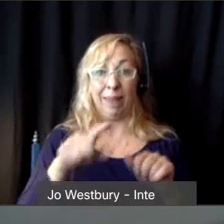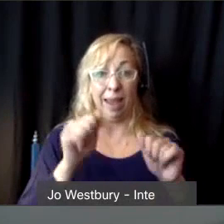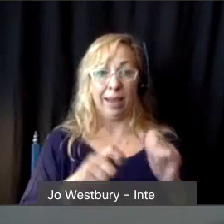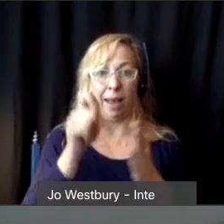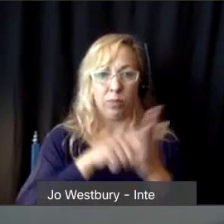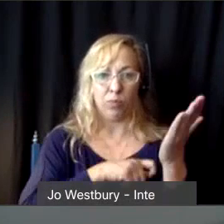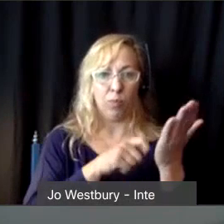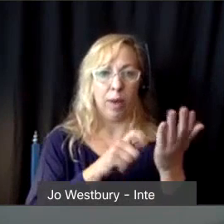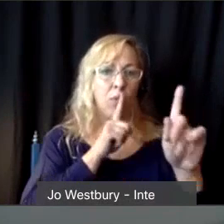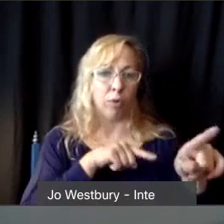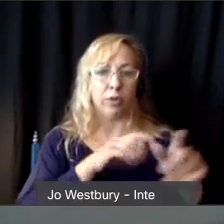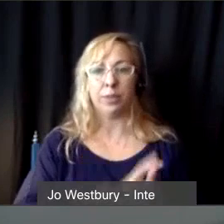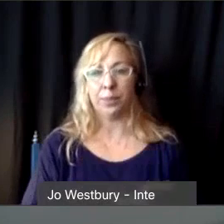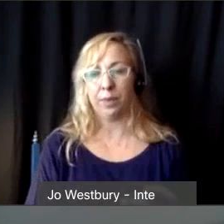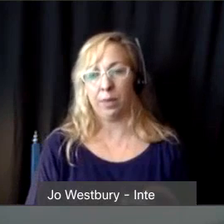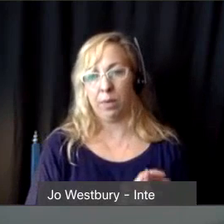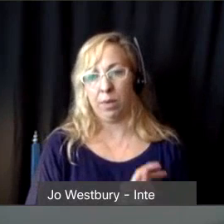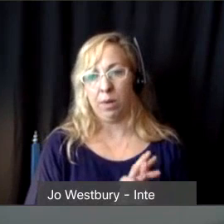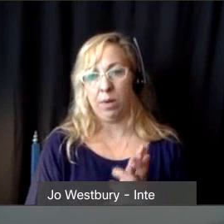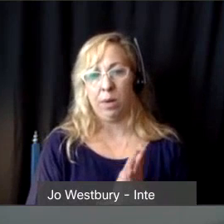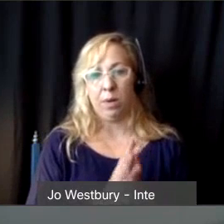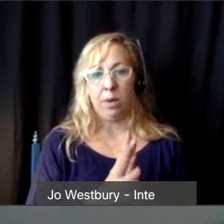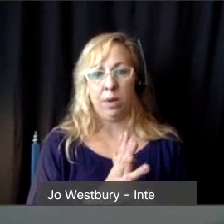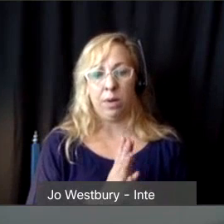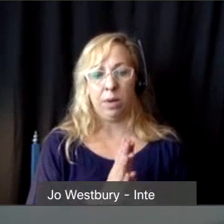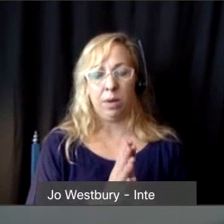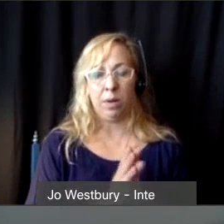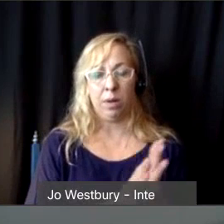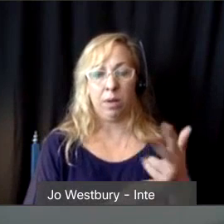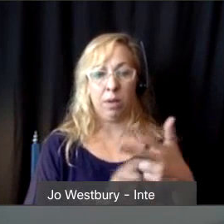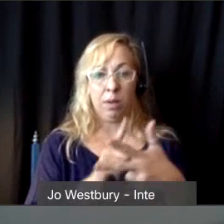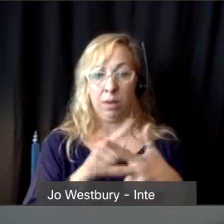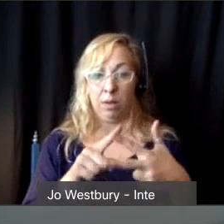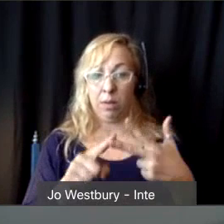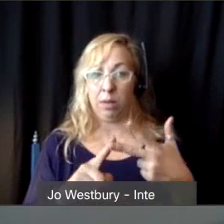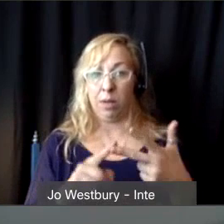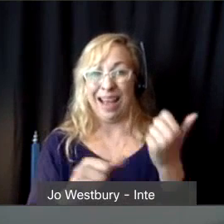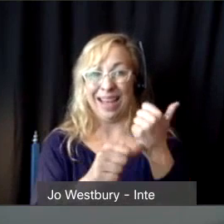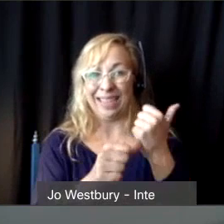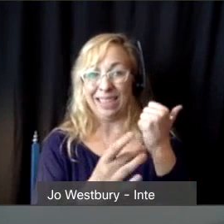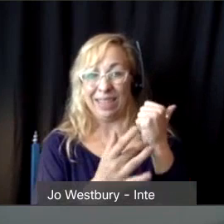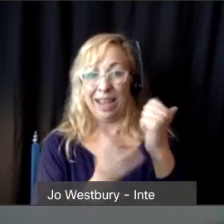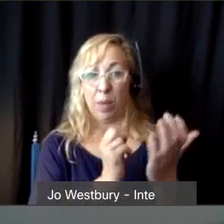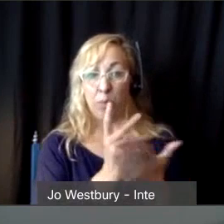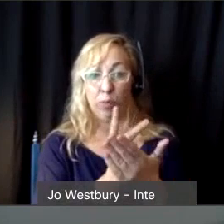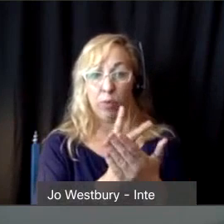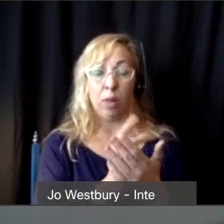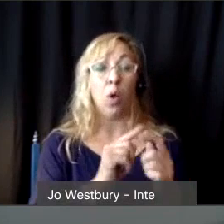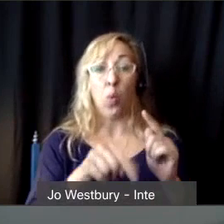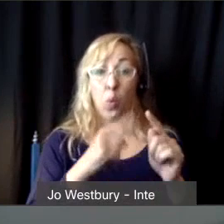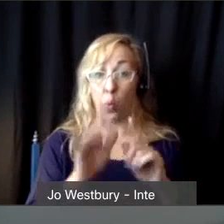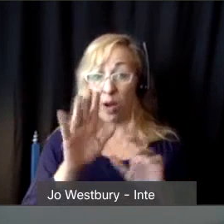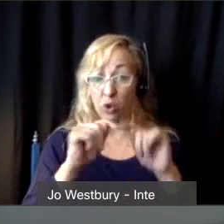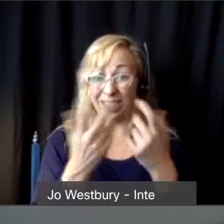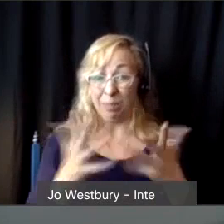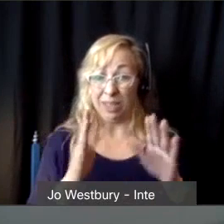RSA vendors. Now, when it comes to the 3 parts of your assistive tech approval, once your team has recommended